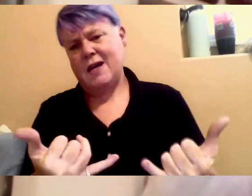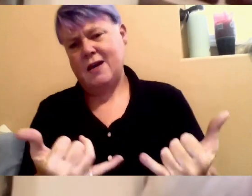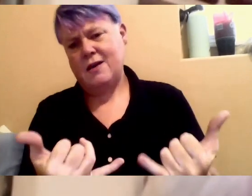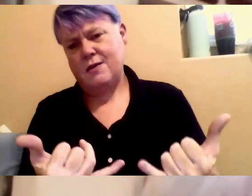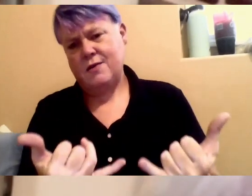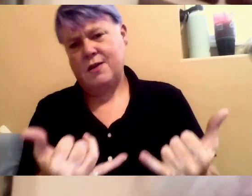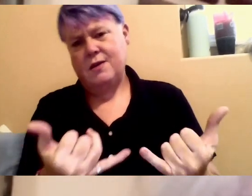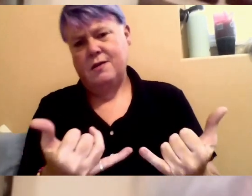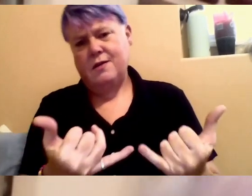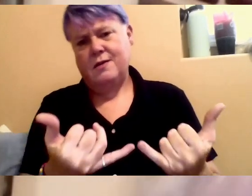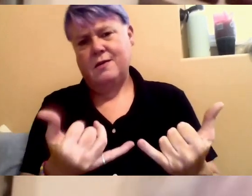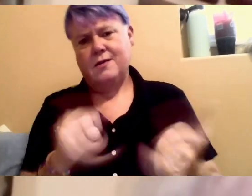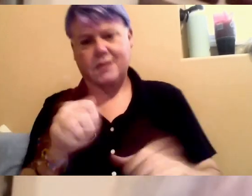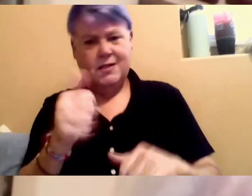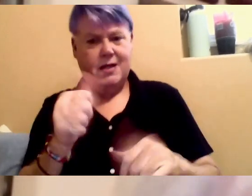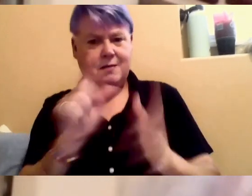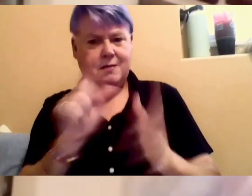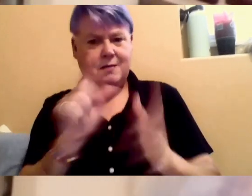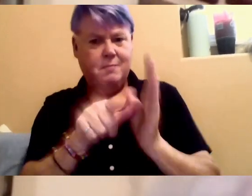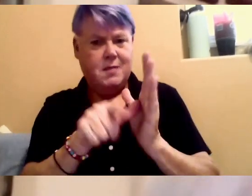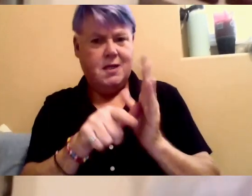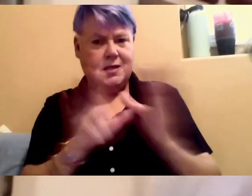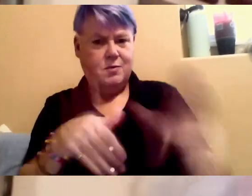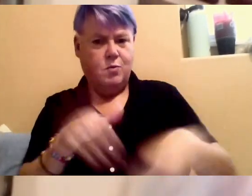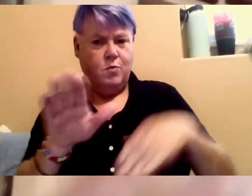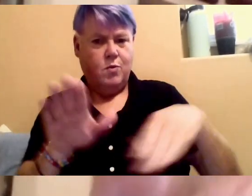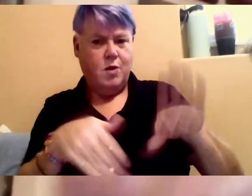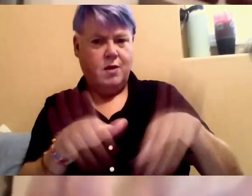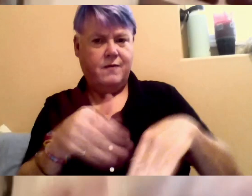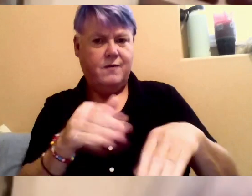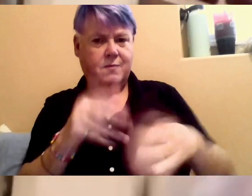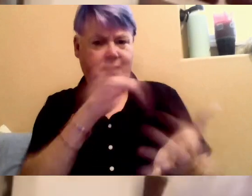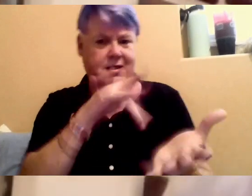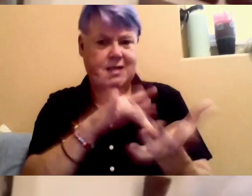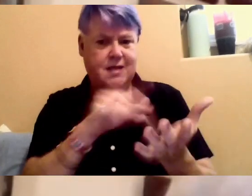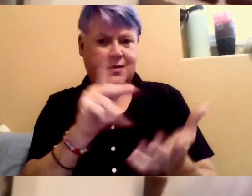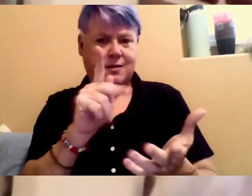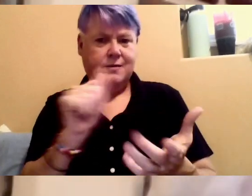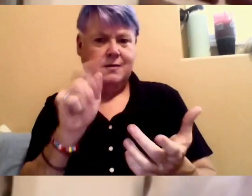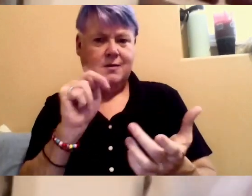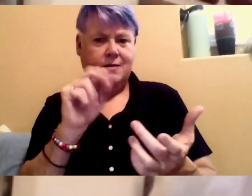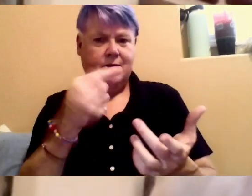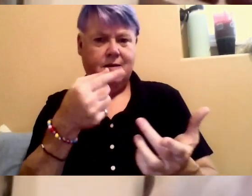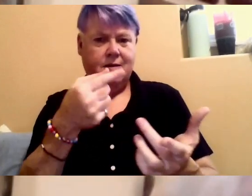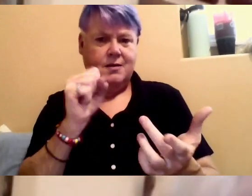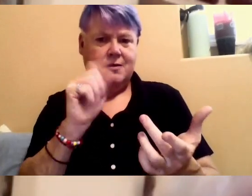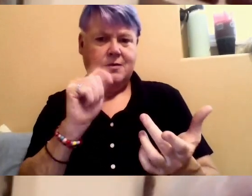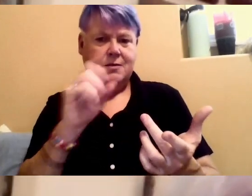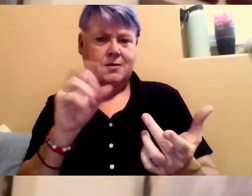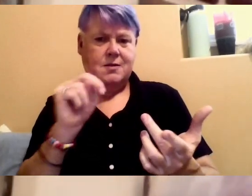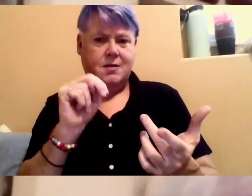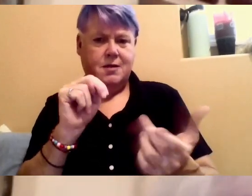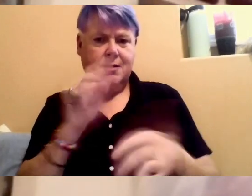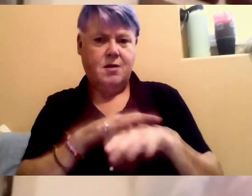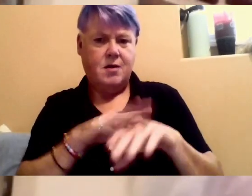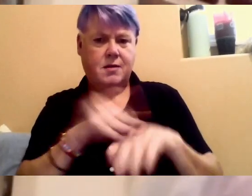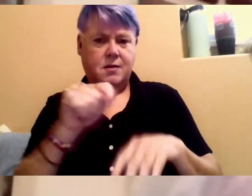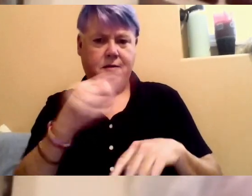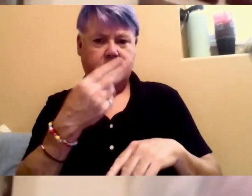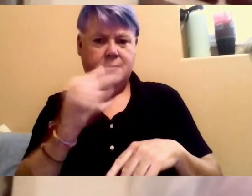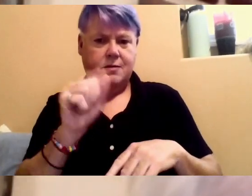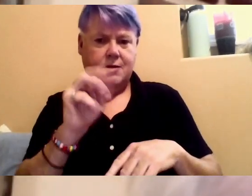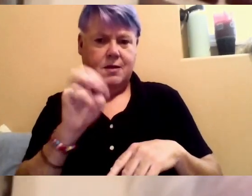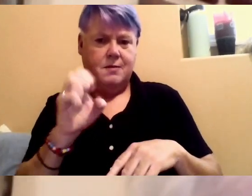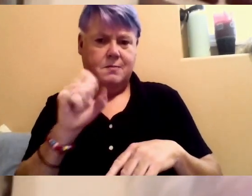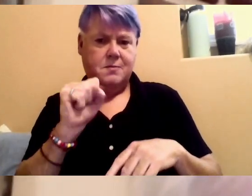just 10 minutes walk from the center of Kingston, which is quite a big town on the Thames outside of London.